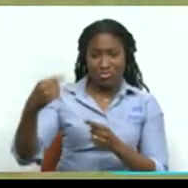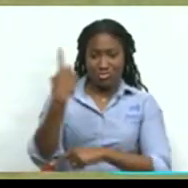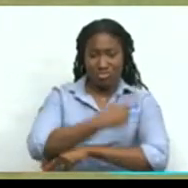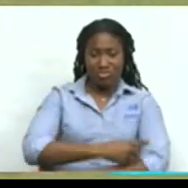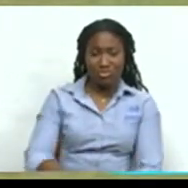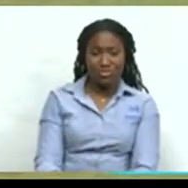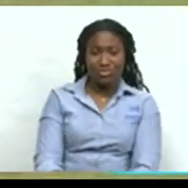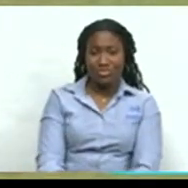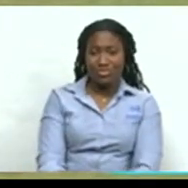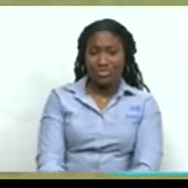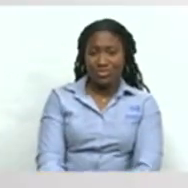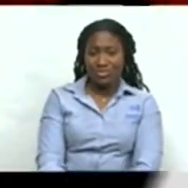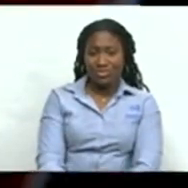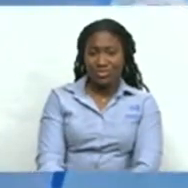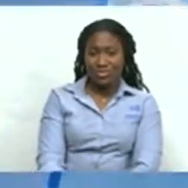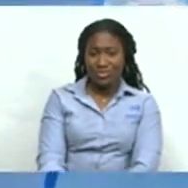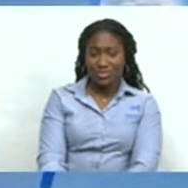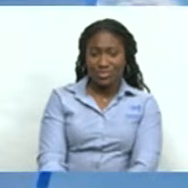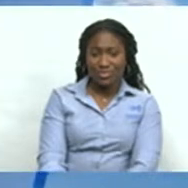encounter.